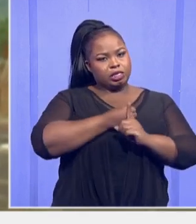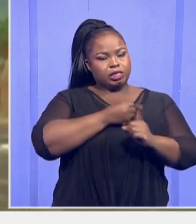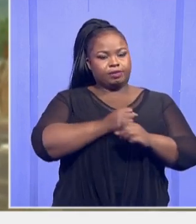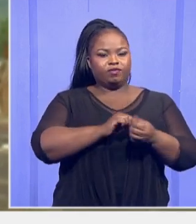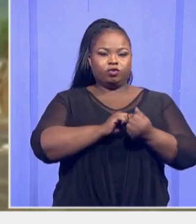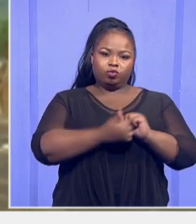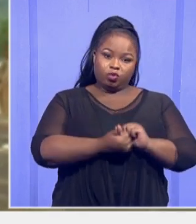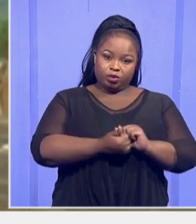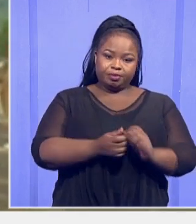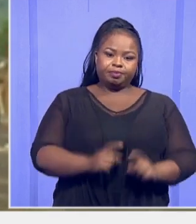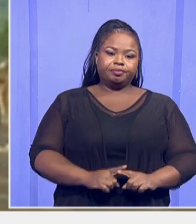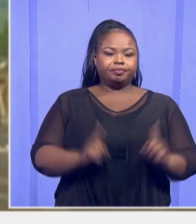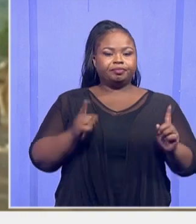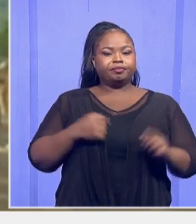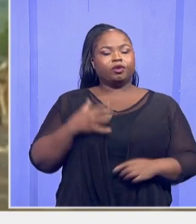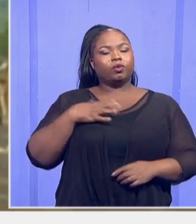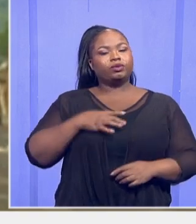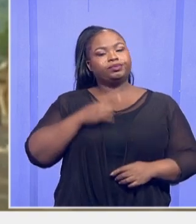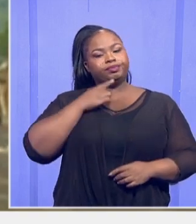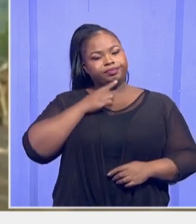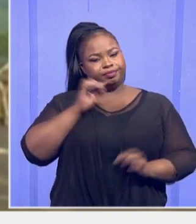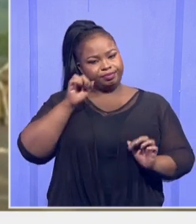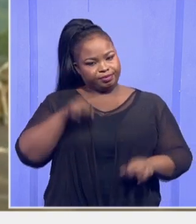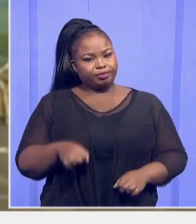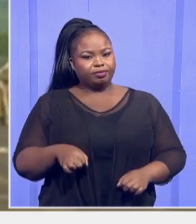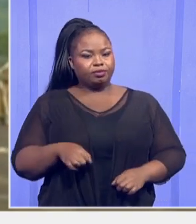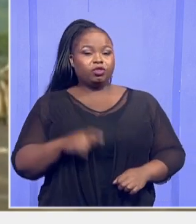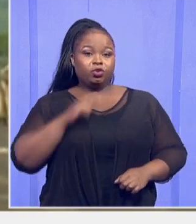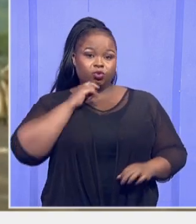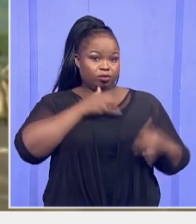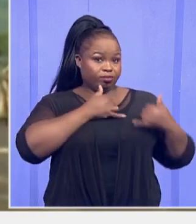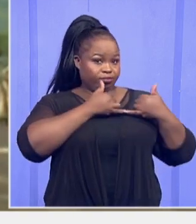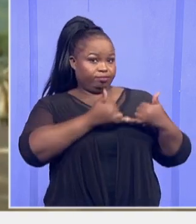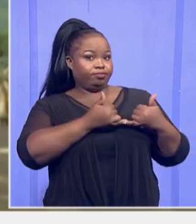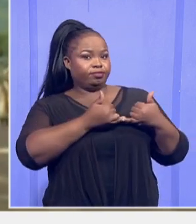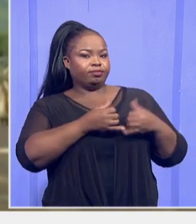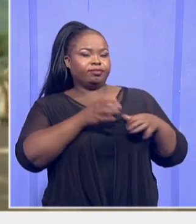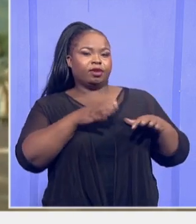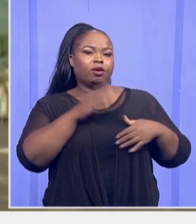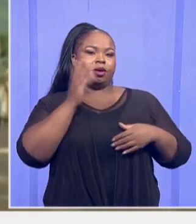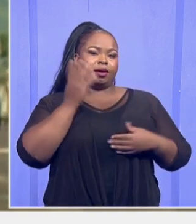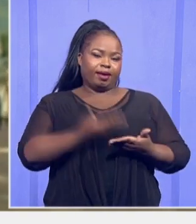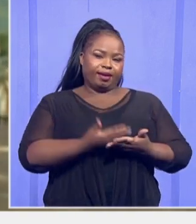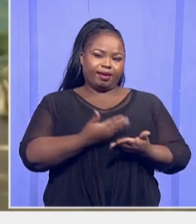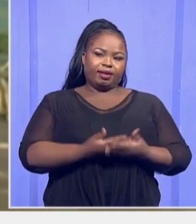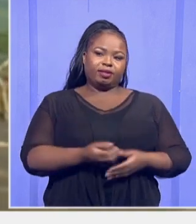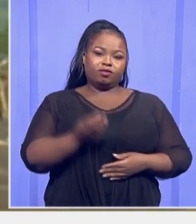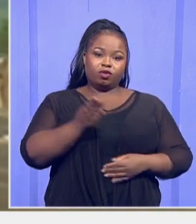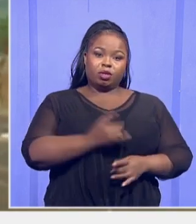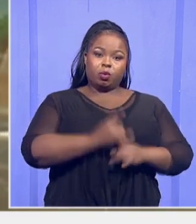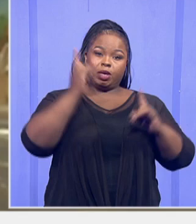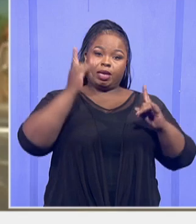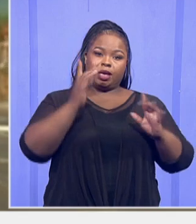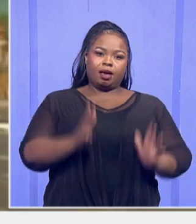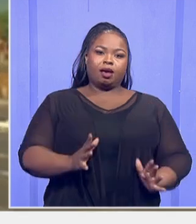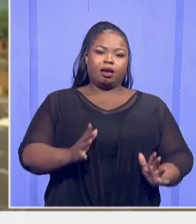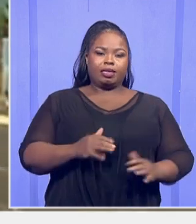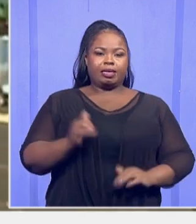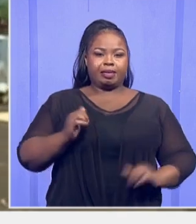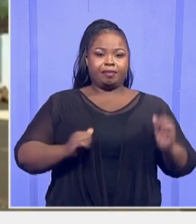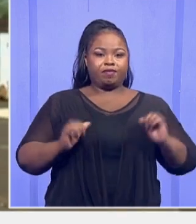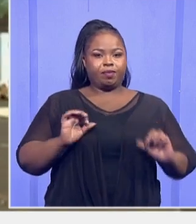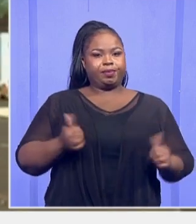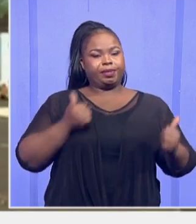sport. But I can safely acknowledge that there is a trophy that is going to be won by the most victorious or well-performing